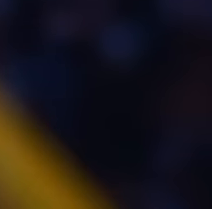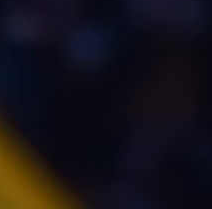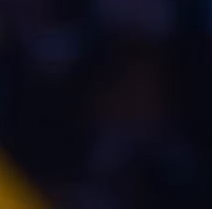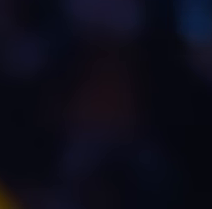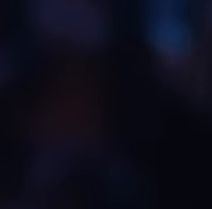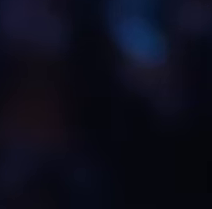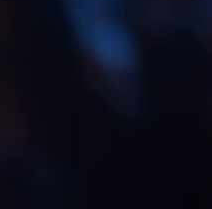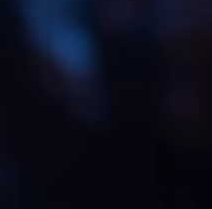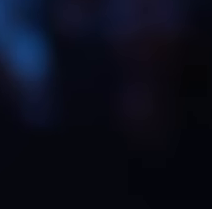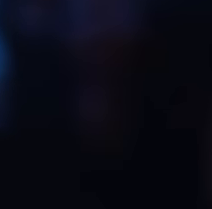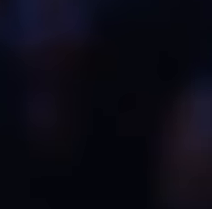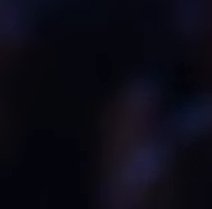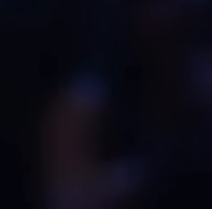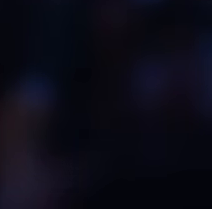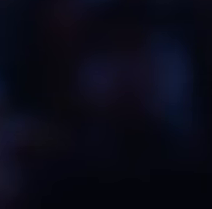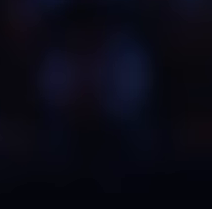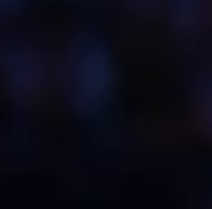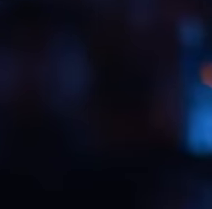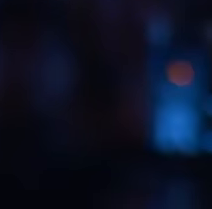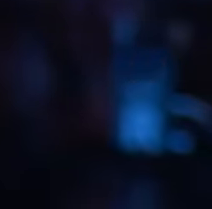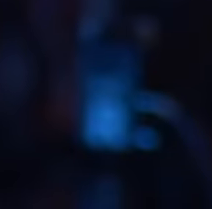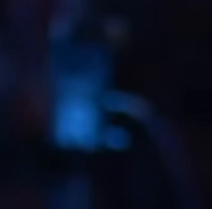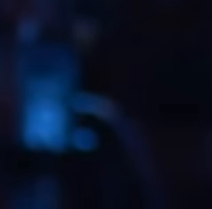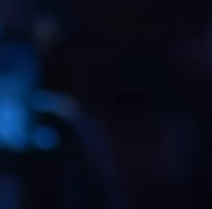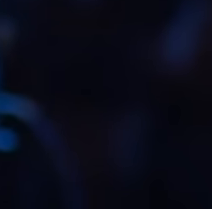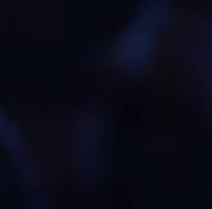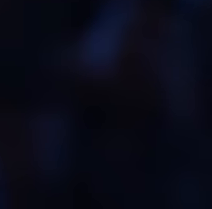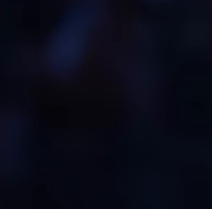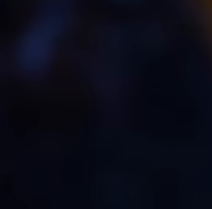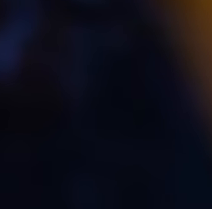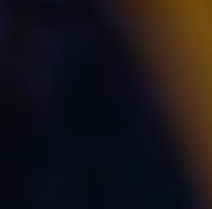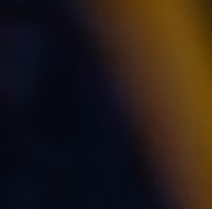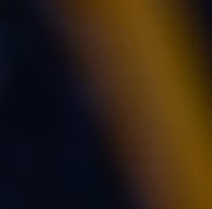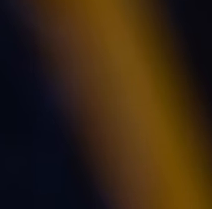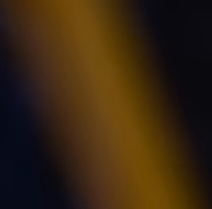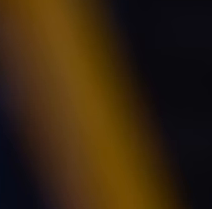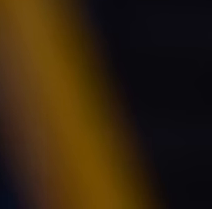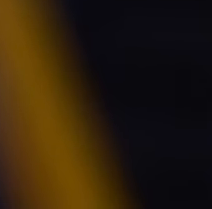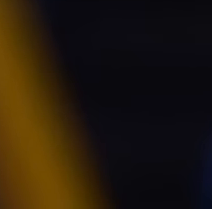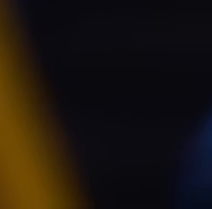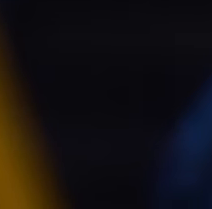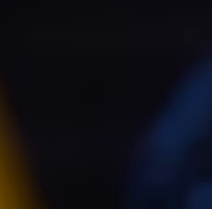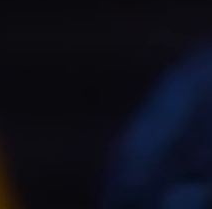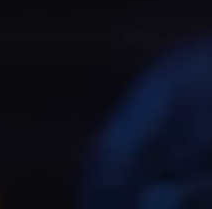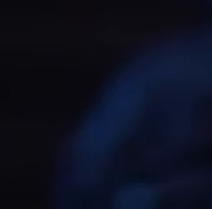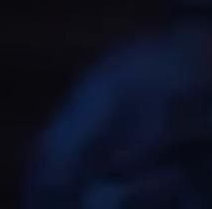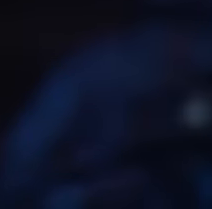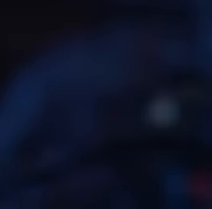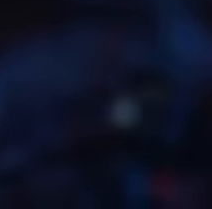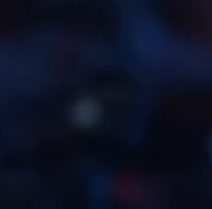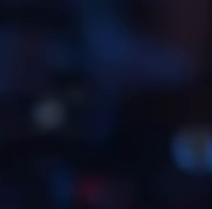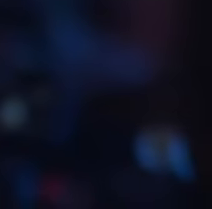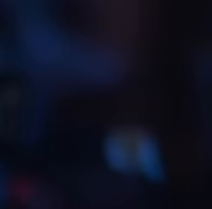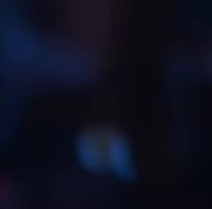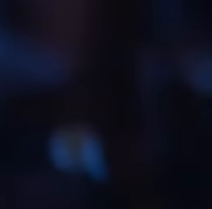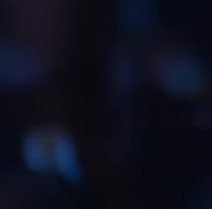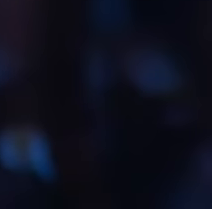Surely the presence of the Lord is in this place. How many of you can feel His presence right